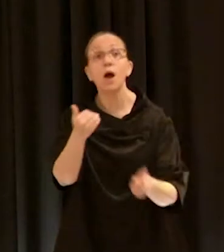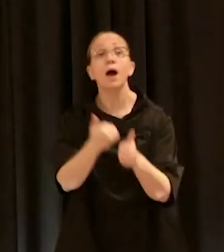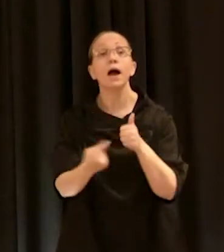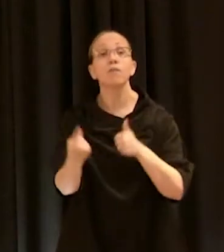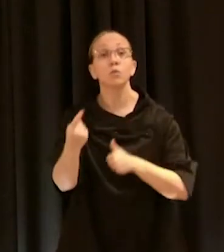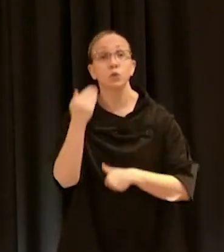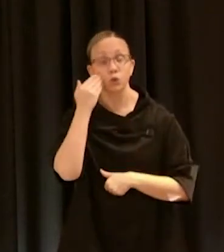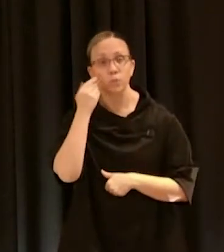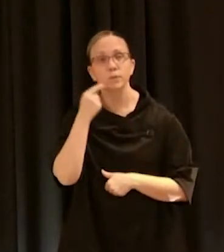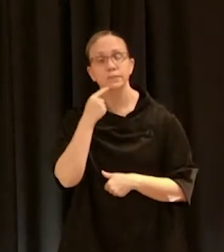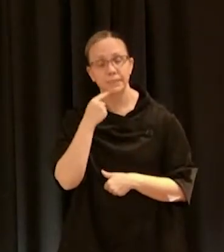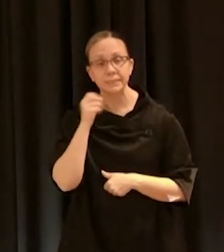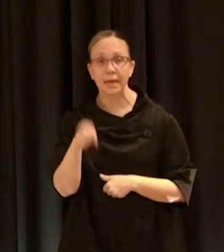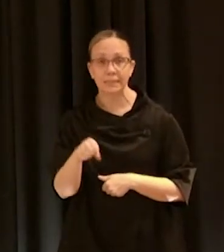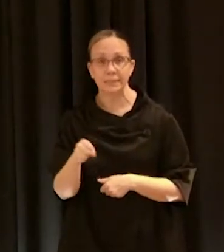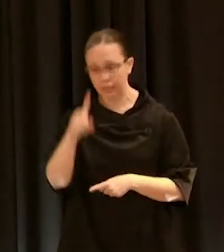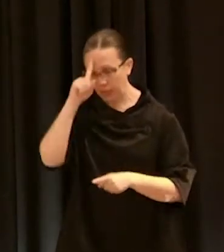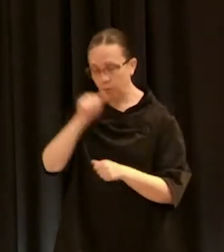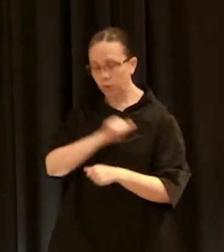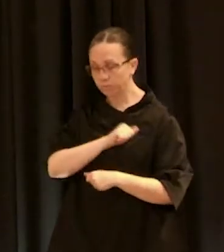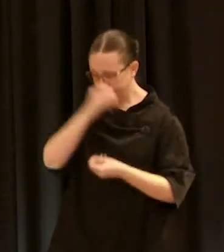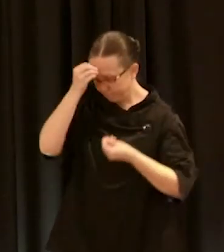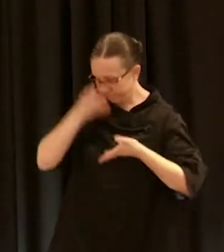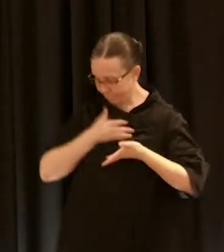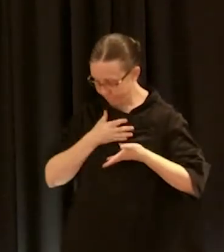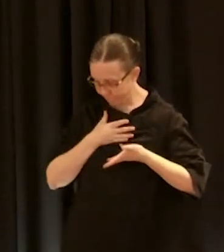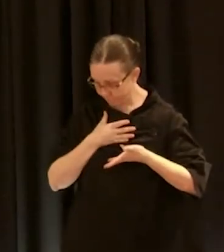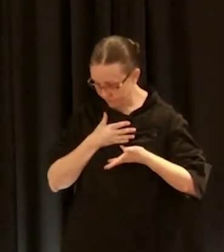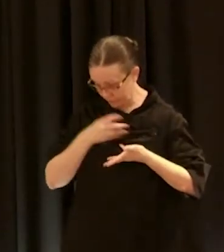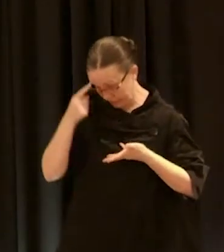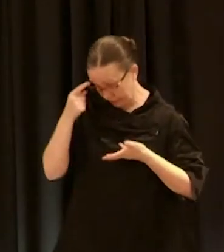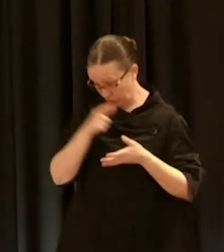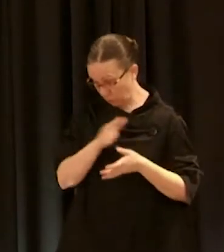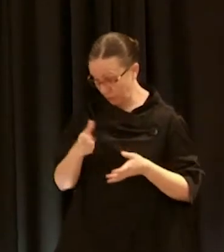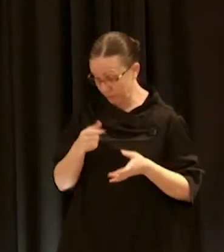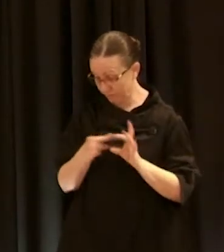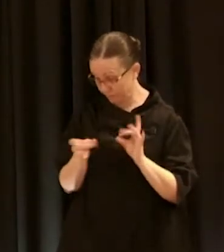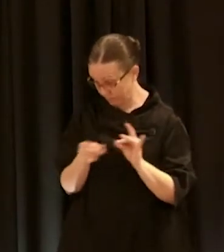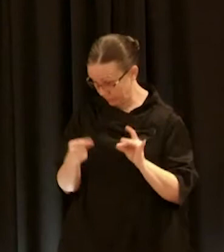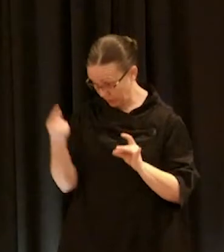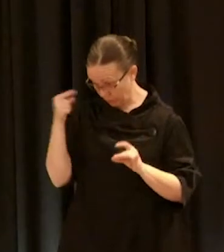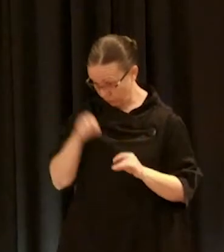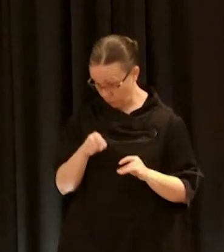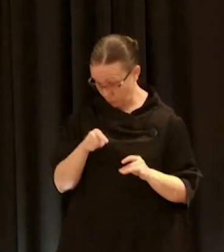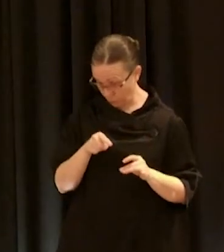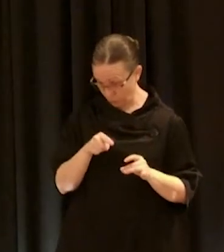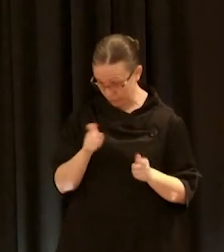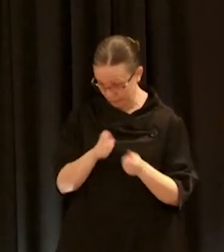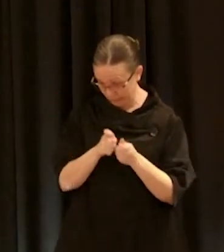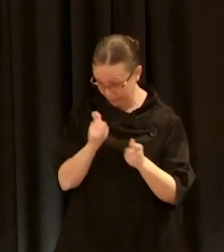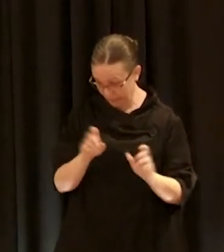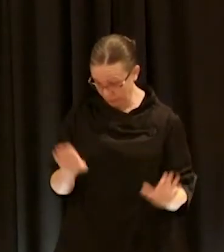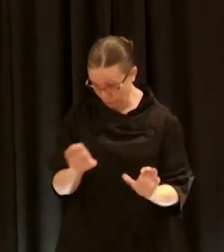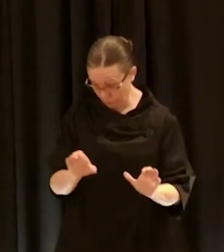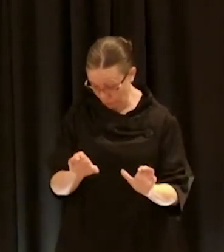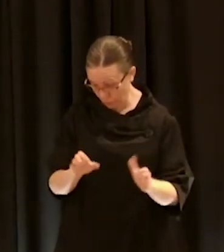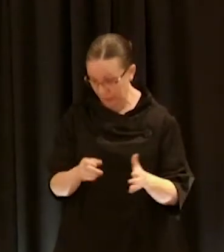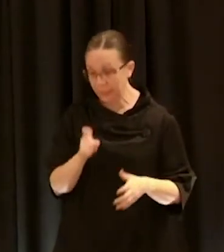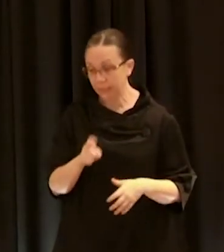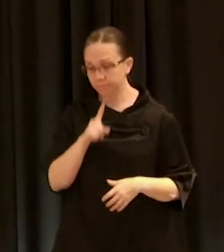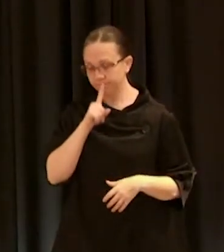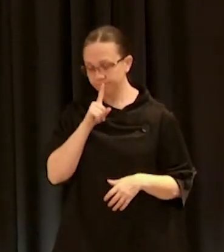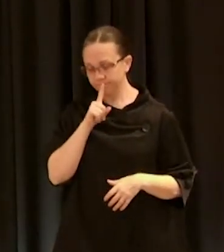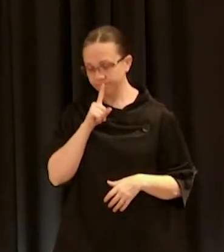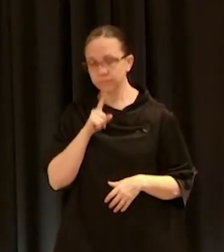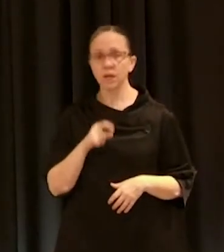of you that know me would second it. Bishop said, hey, this is what I think the Lord's saying for you, and this is what you need to do, and this is what you need to refrain from doing. And